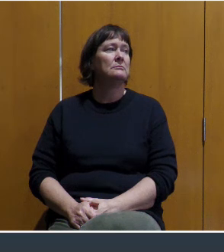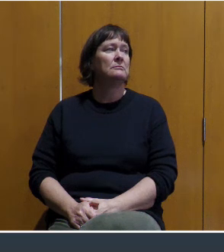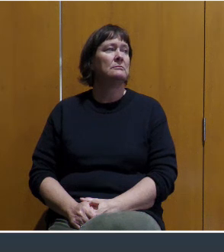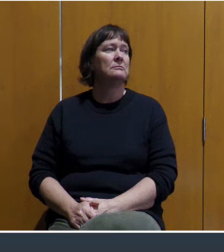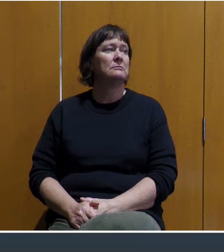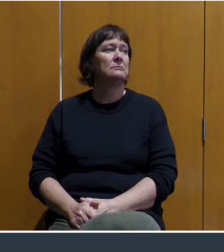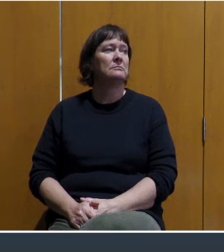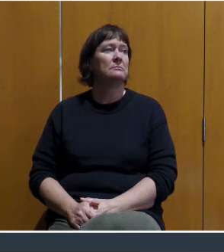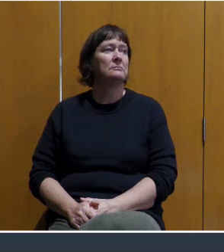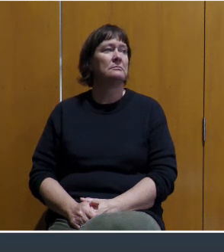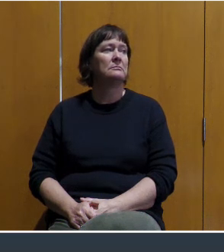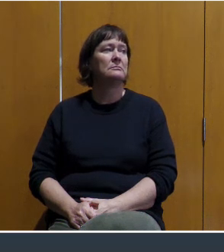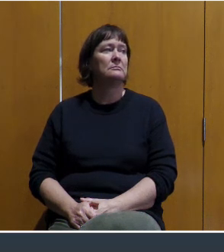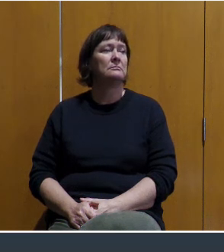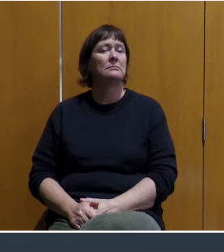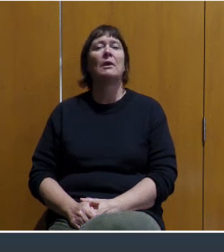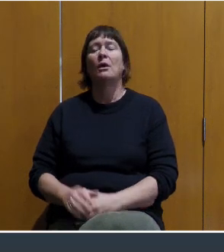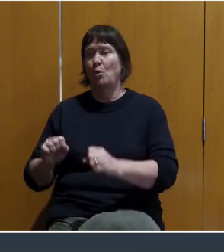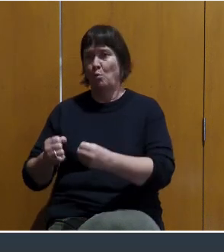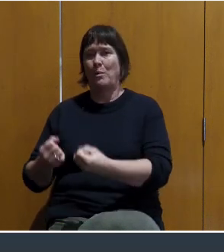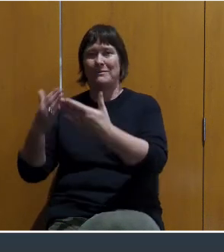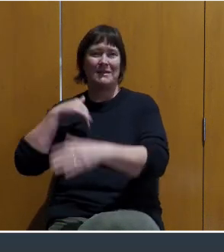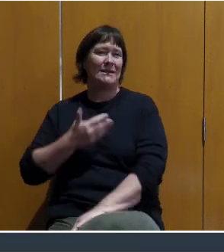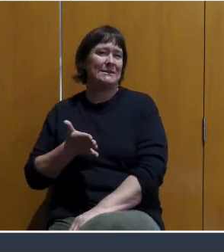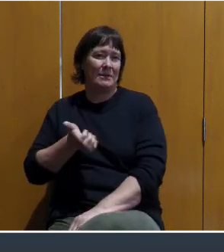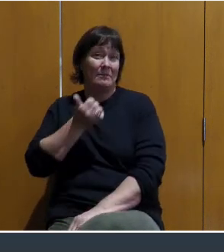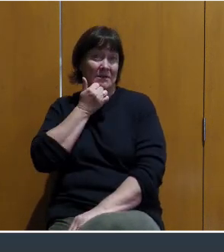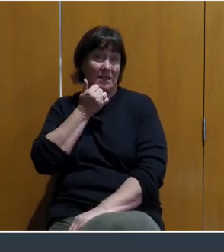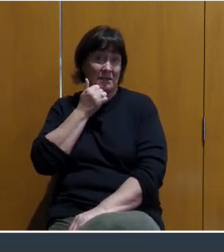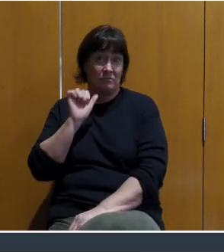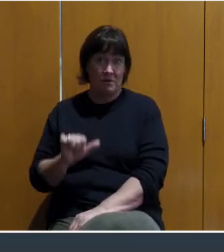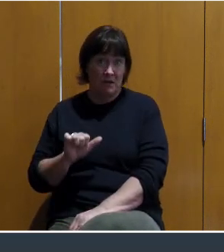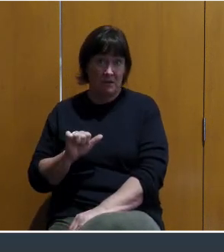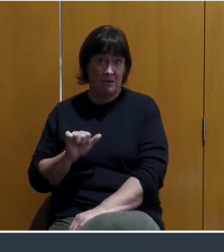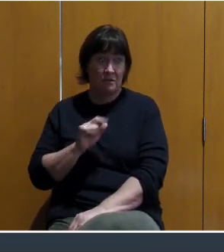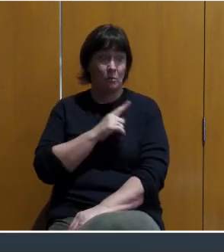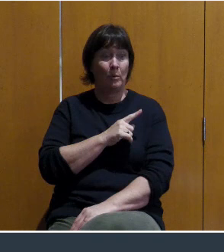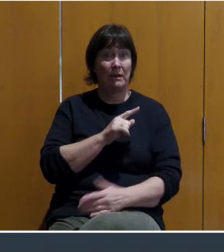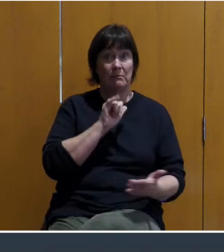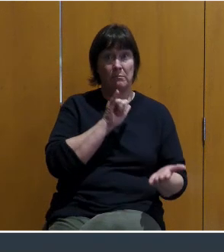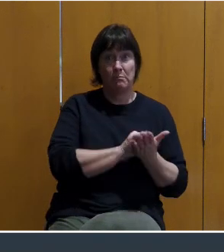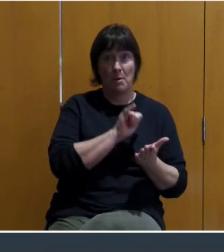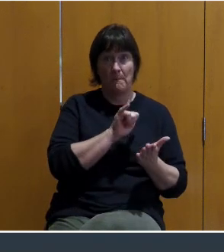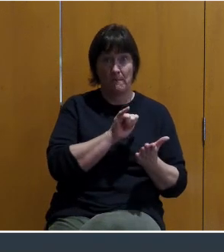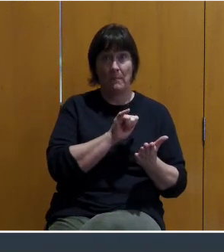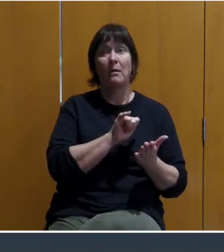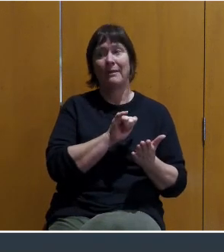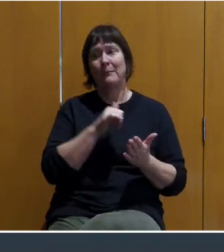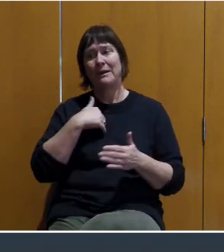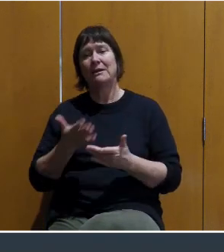So we're going to need to update the website anyway, aren't we, once we actually have this completed and adopted.